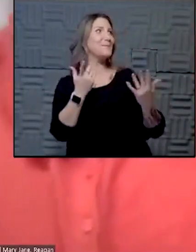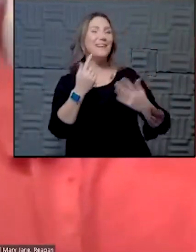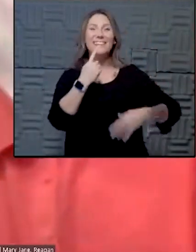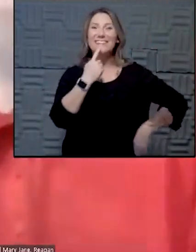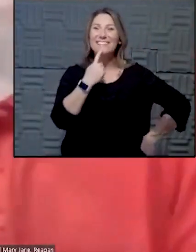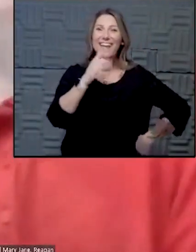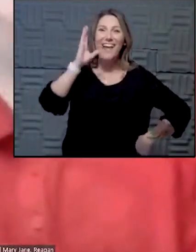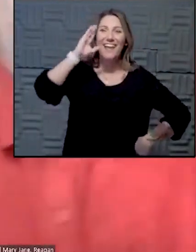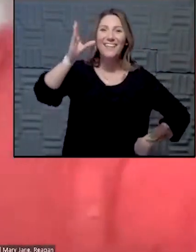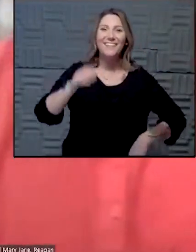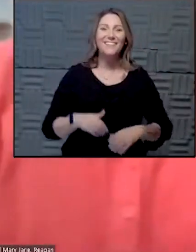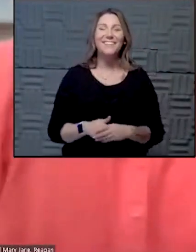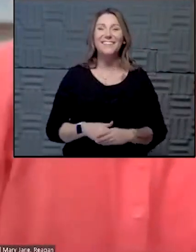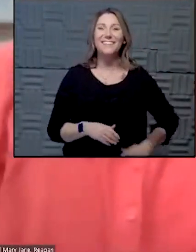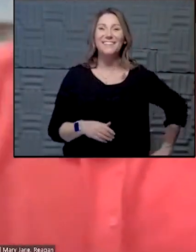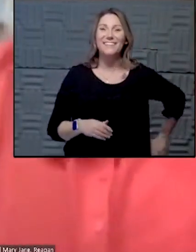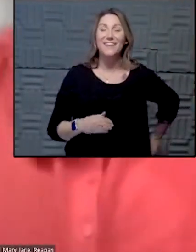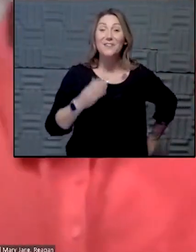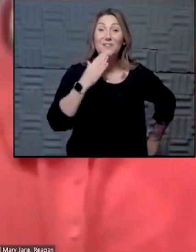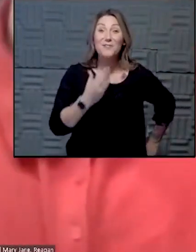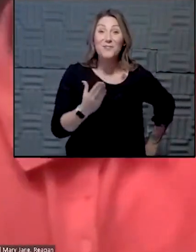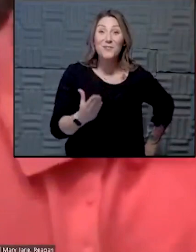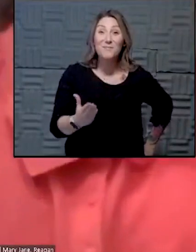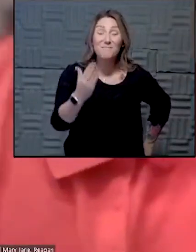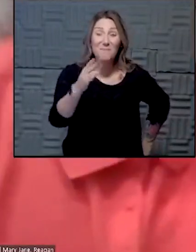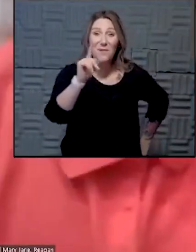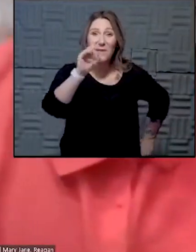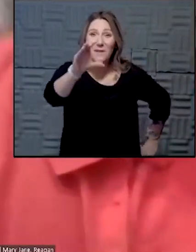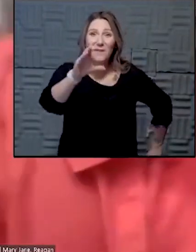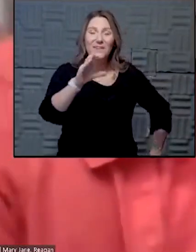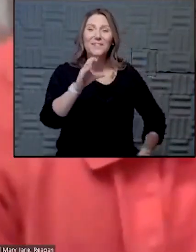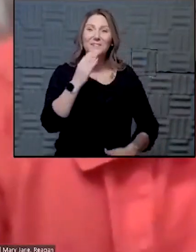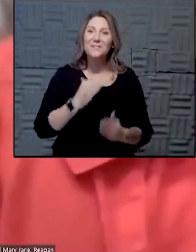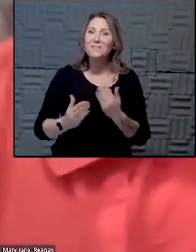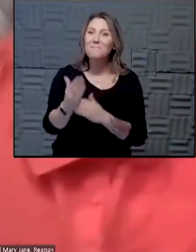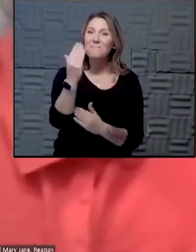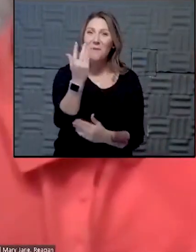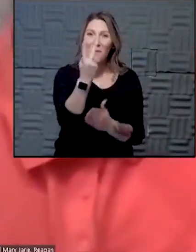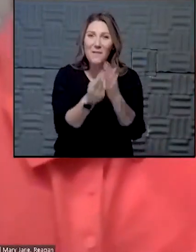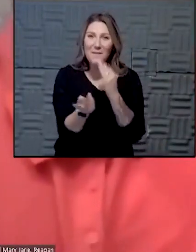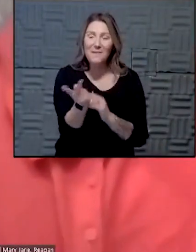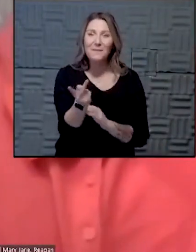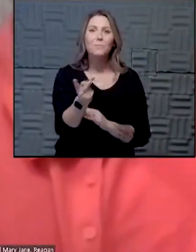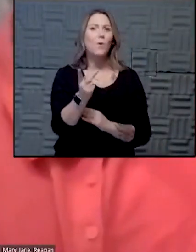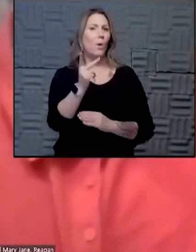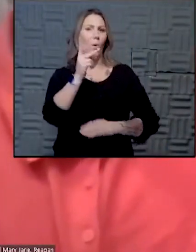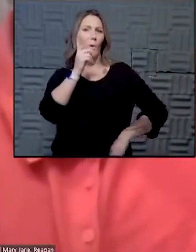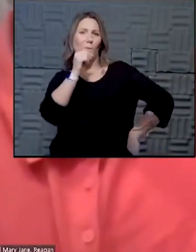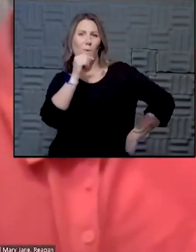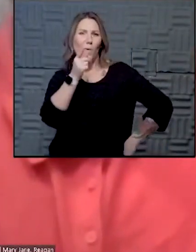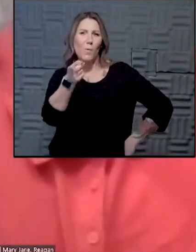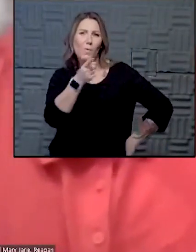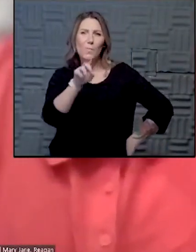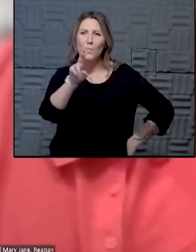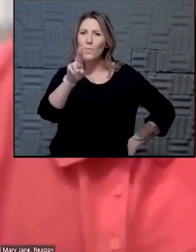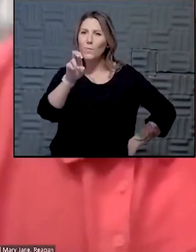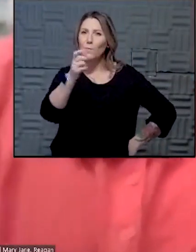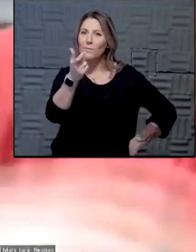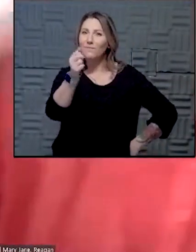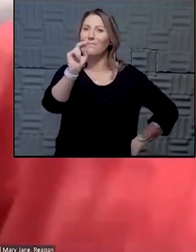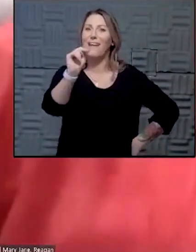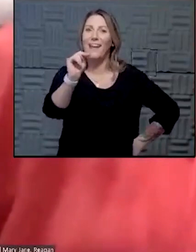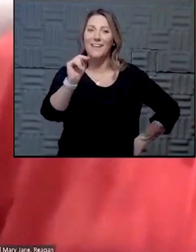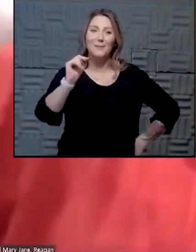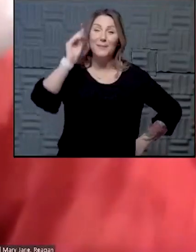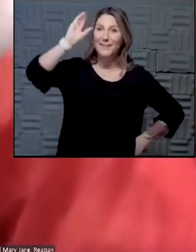Hello. Good morning, Kansas City. Good morning, Reagan and Mary Jane. Okay, which of y'all is Reagan?